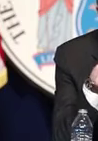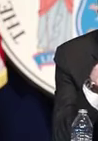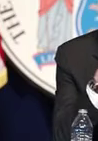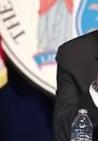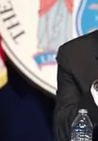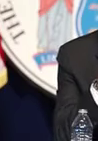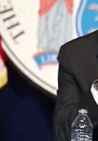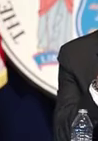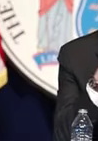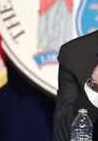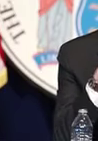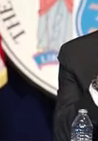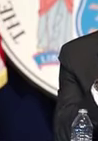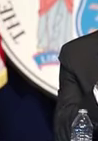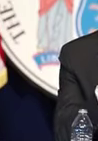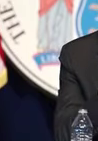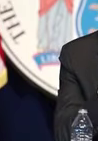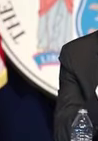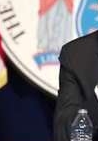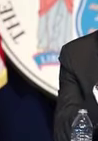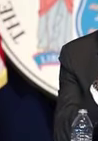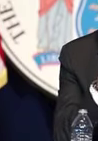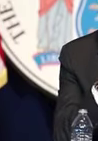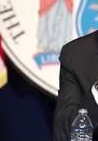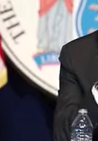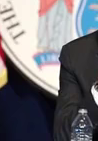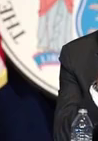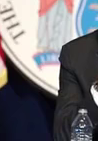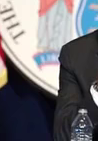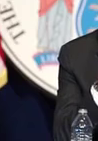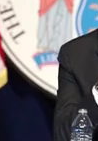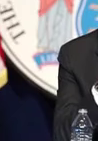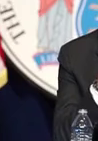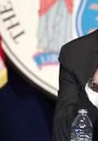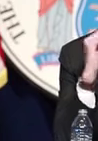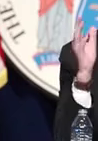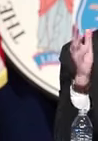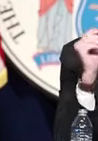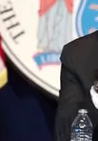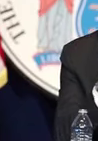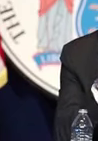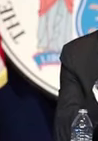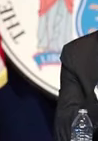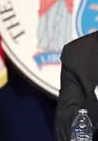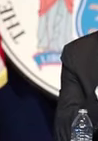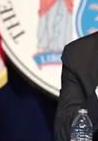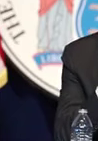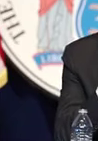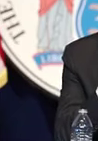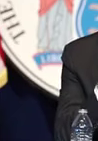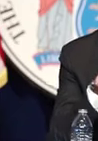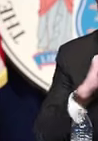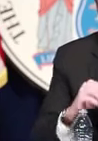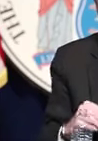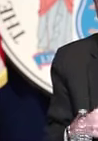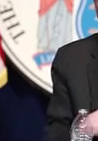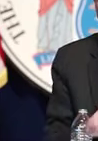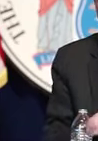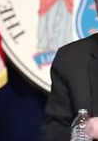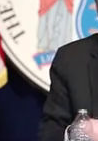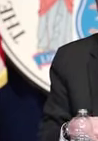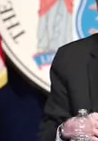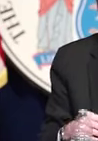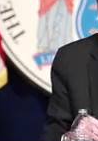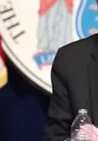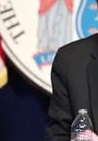will be better weather. So even in the good weather days, we need you to stay home and stay away from each other even when you are at home. And that allows the number